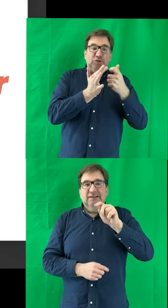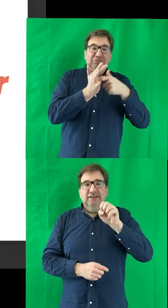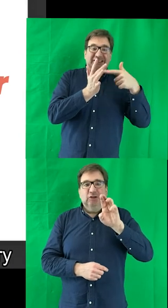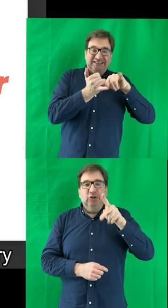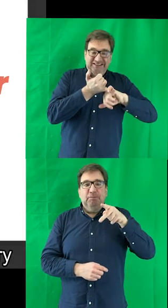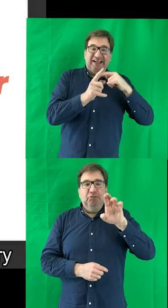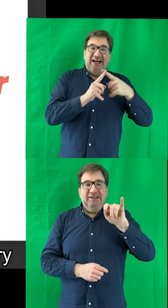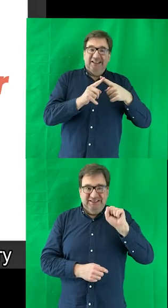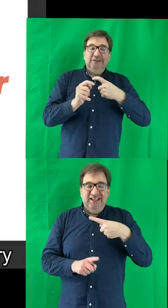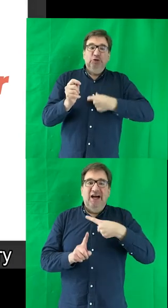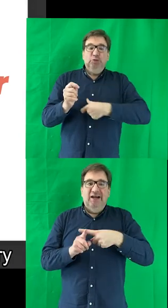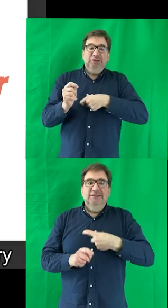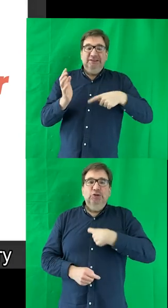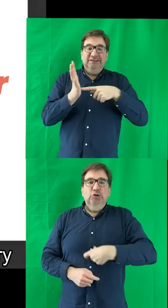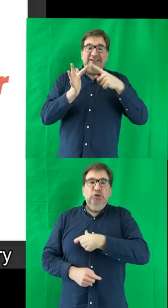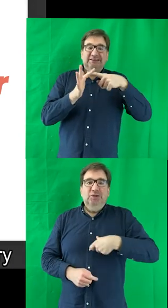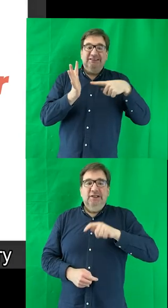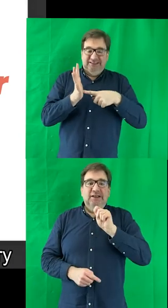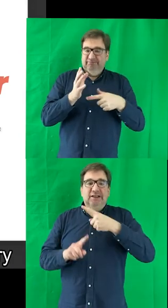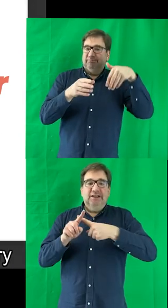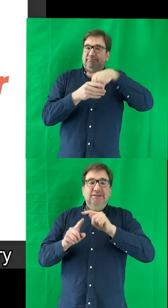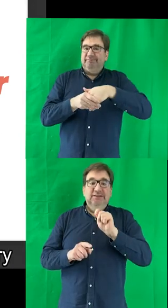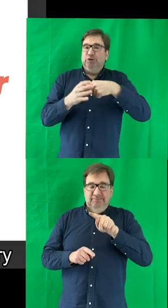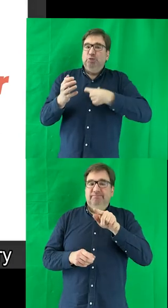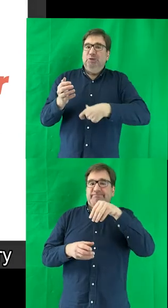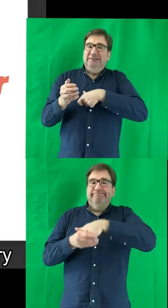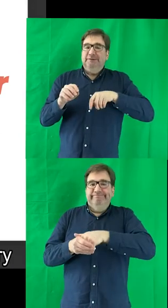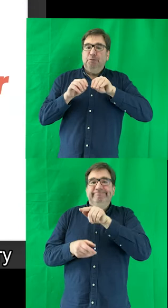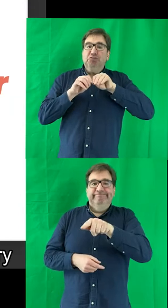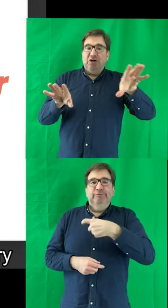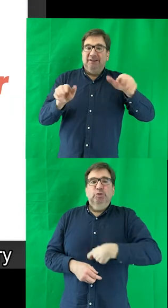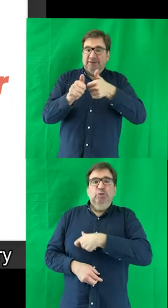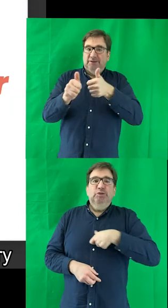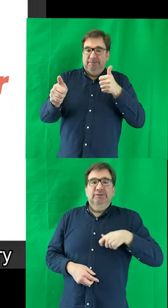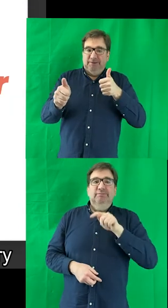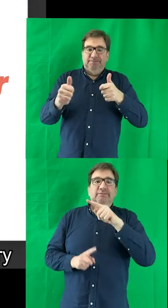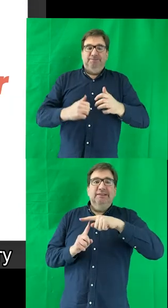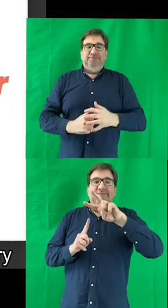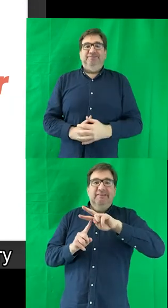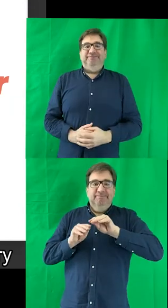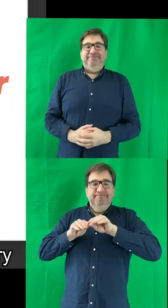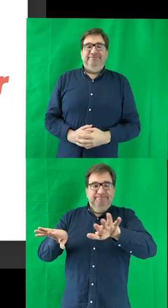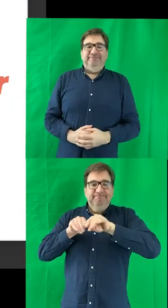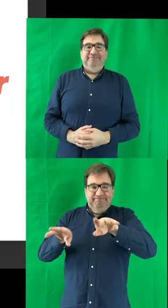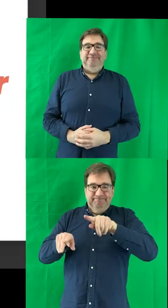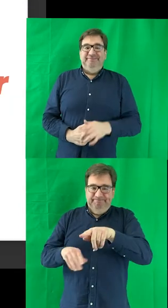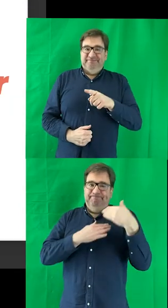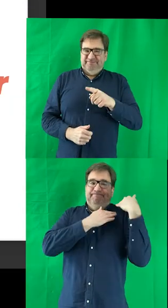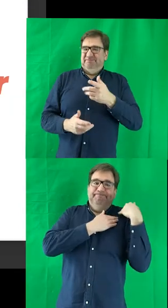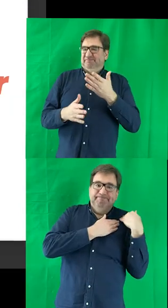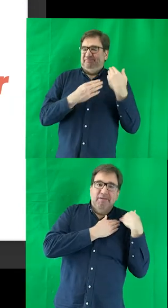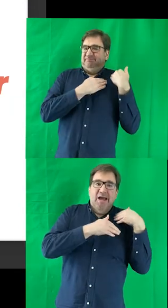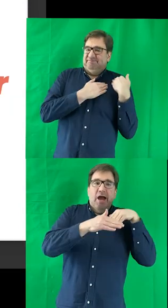Interpretis, and also Swiss Text, which is a subsidiary of the Swiss Broadcasting Corporation in charge